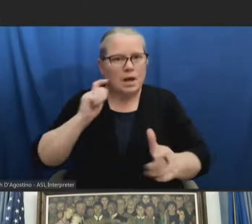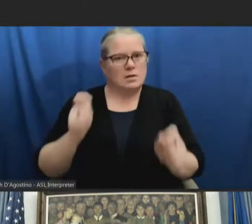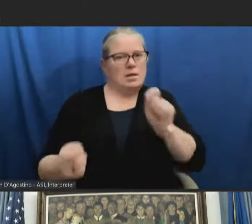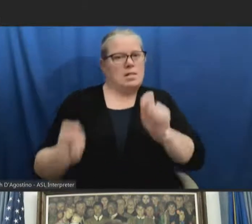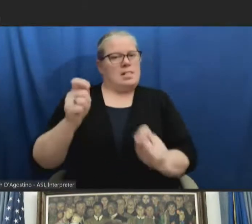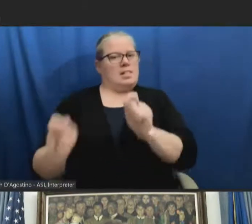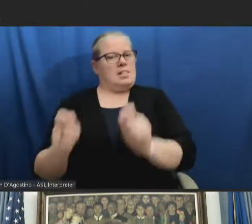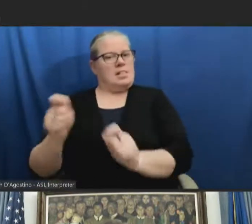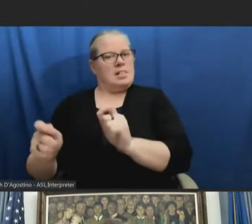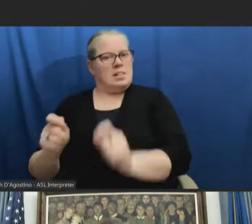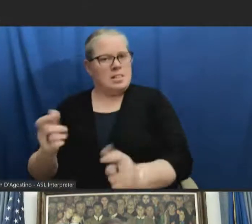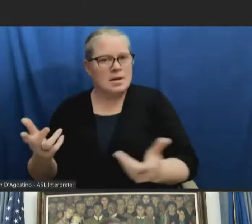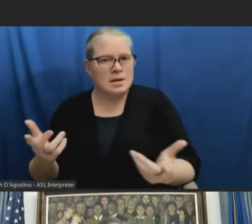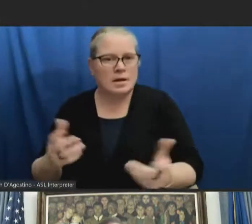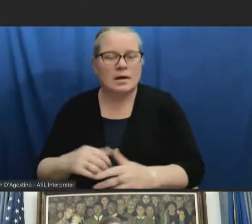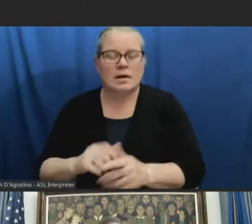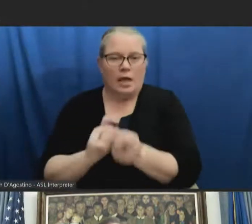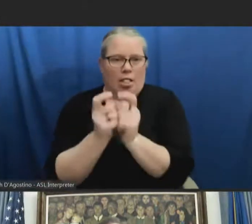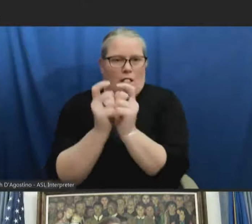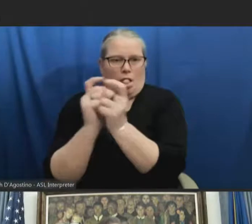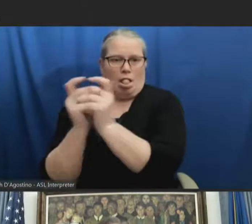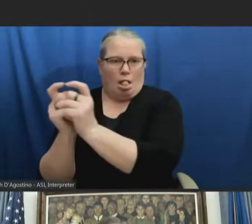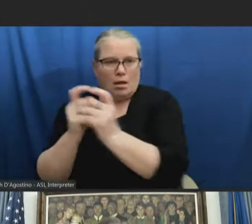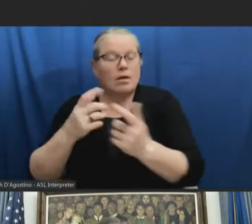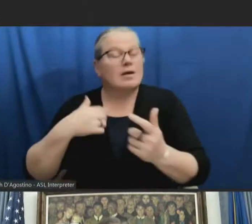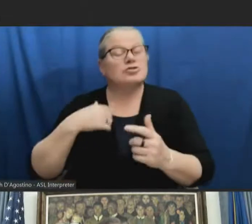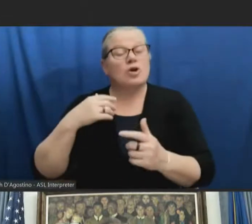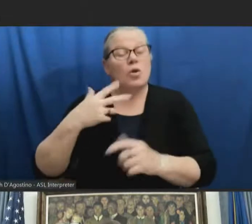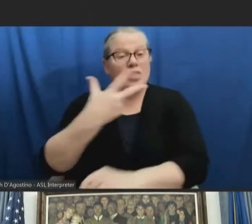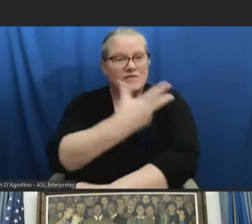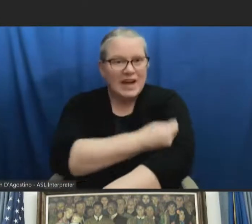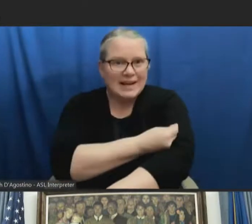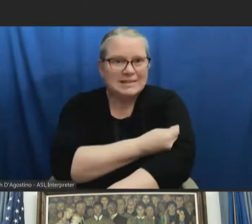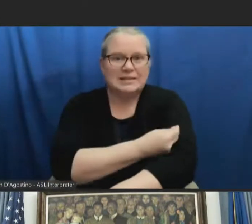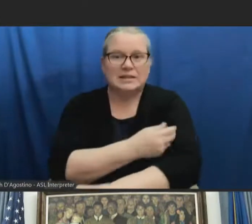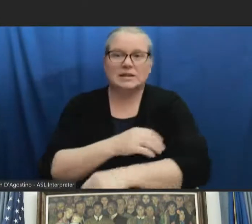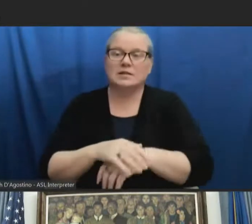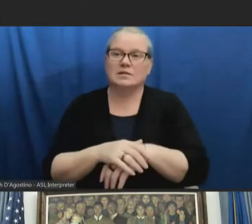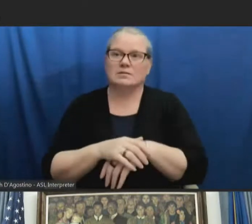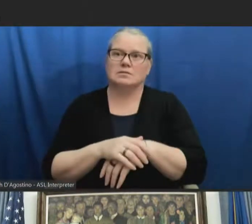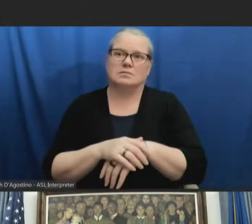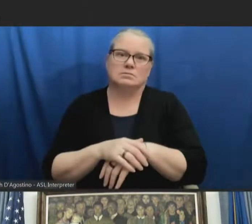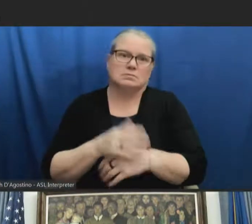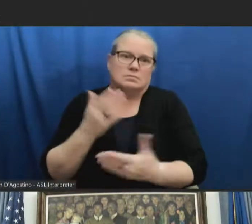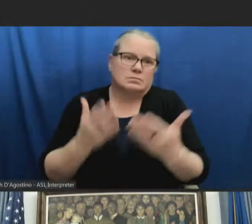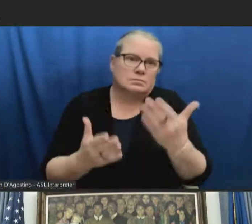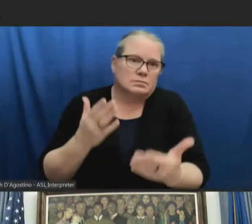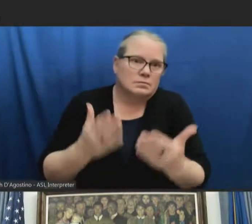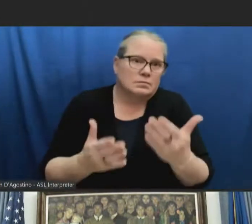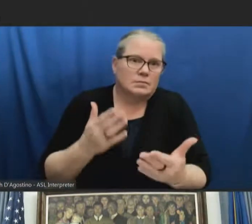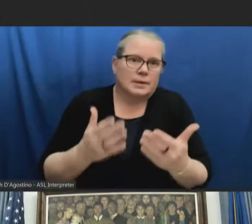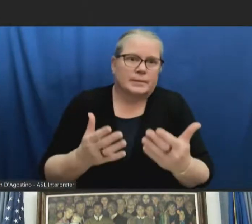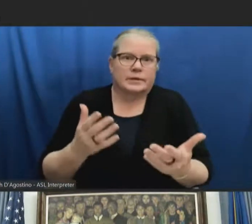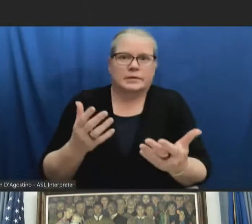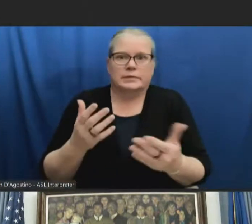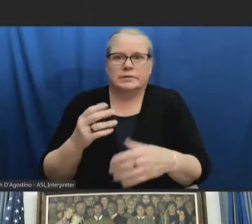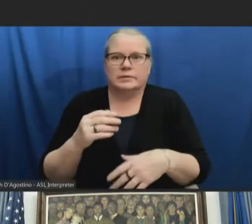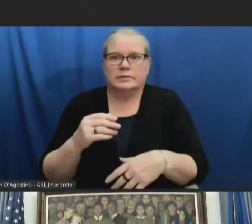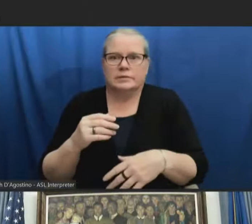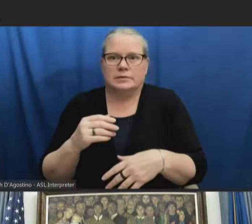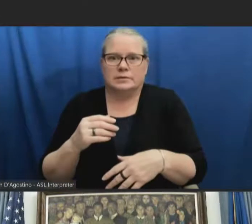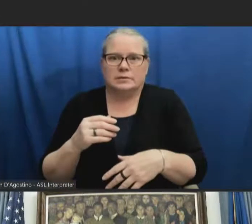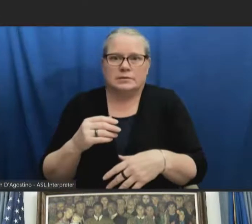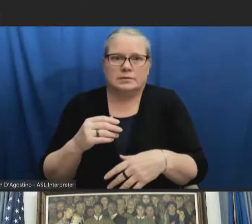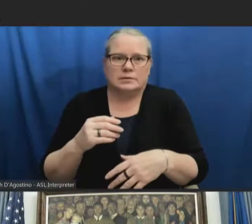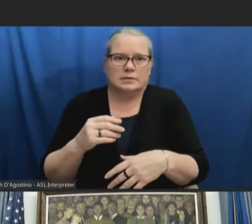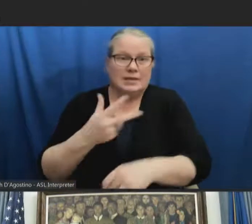vaccine, we're now sort of 4 variants and maybe 5 variants removed from the variant on which this